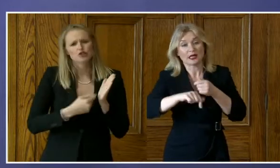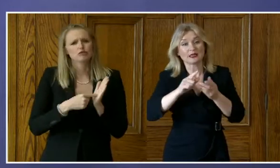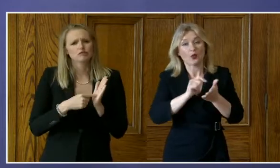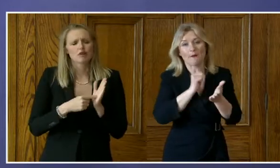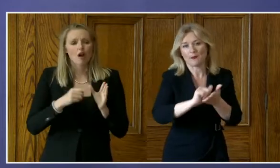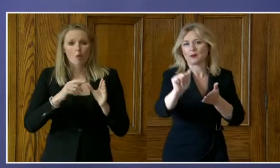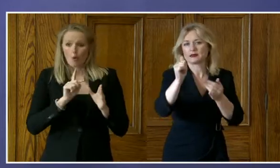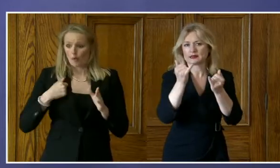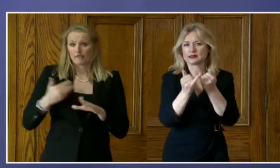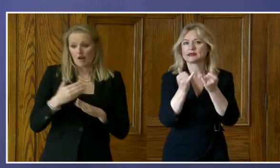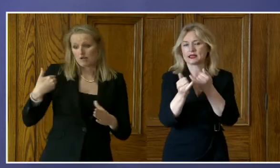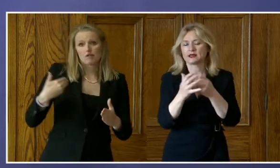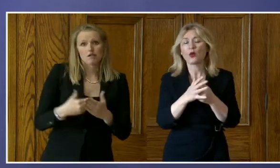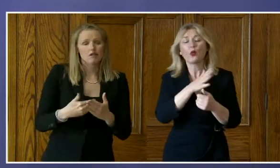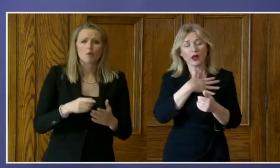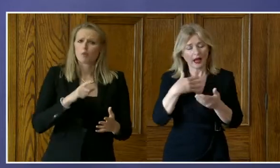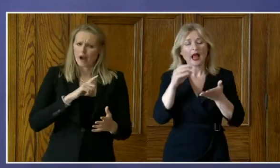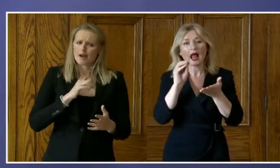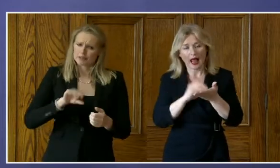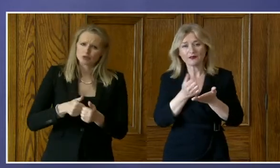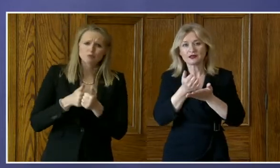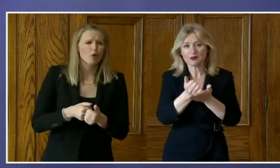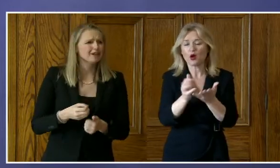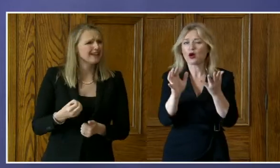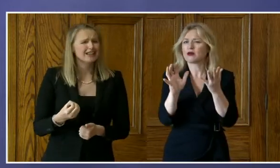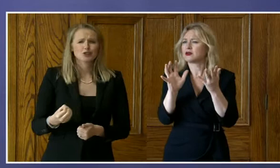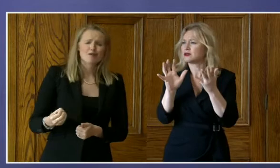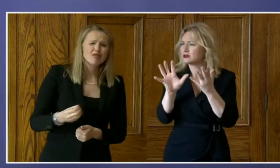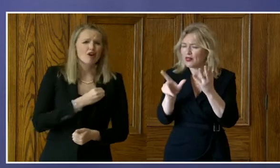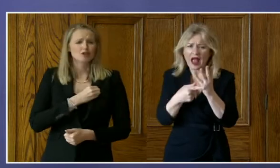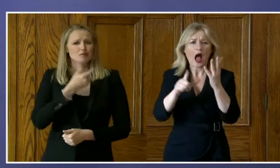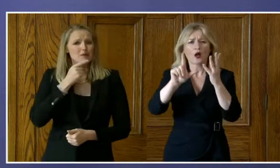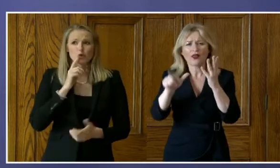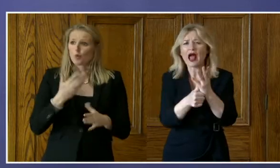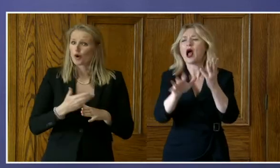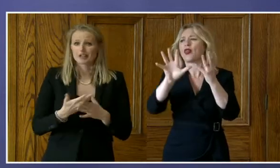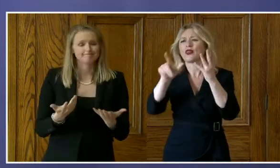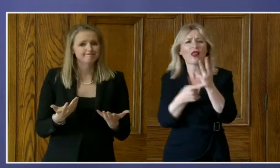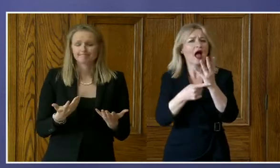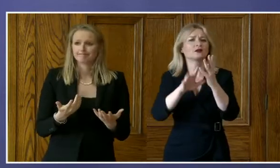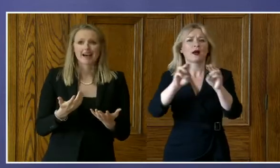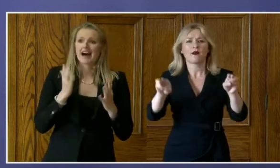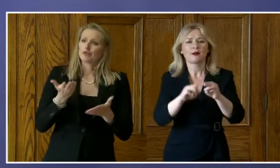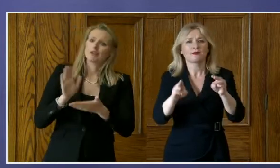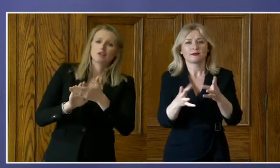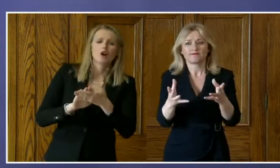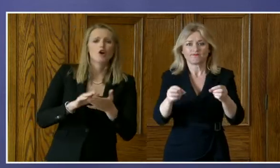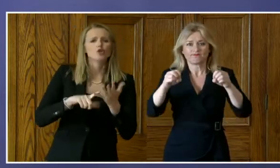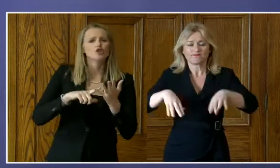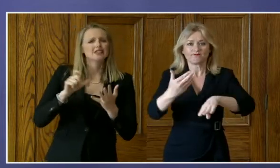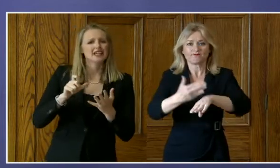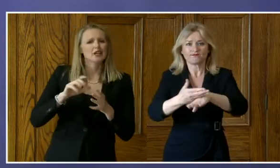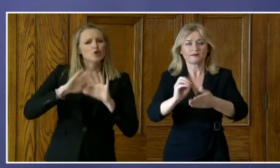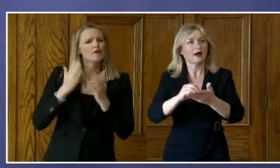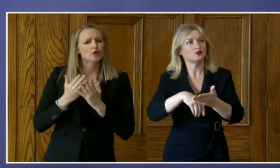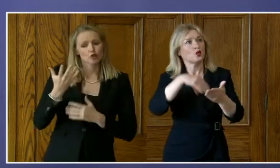responded to supporting tens of thousands of people who have been unable to work and who have had to claim universal credit since this